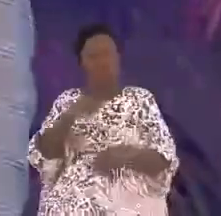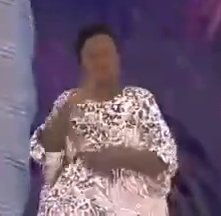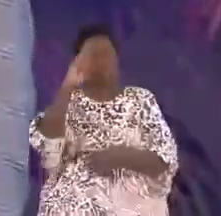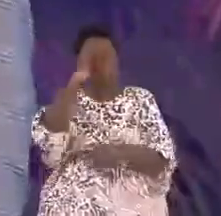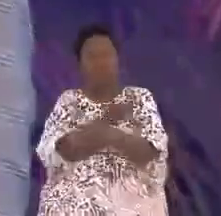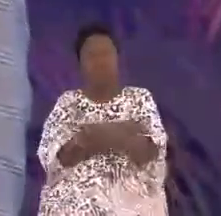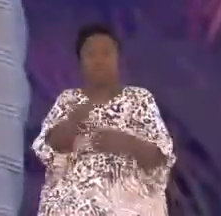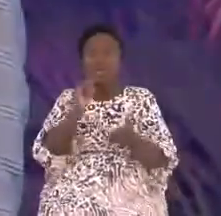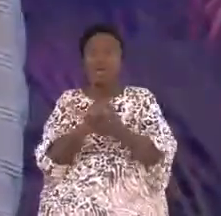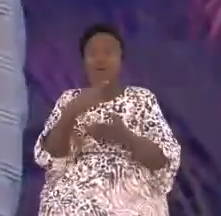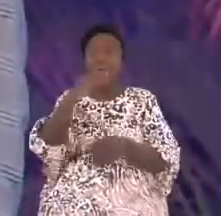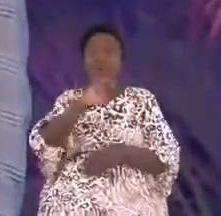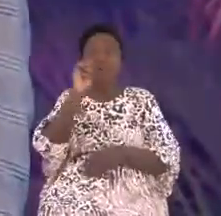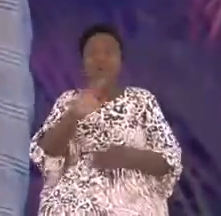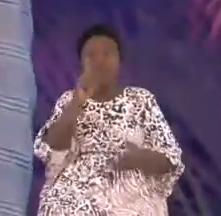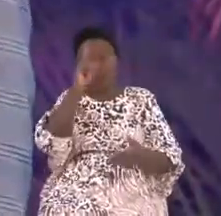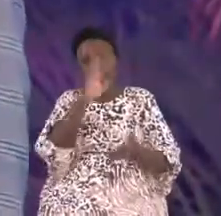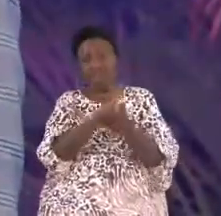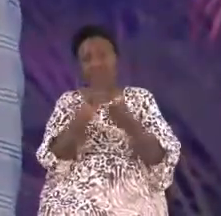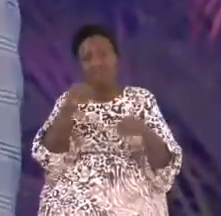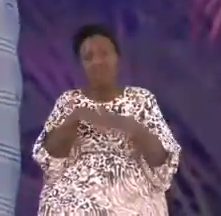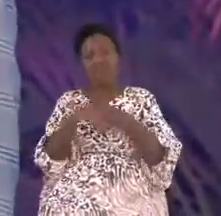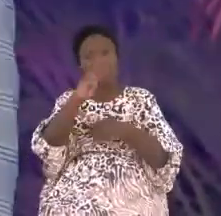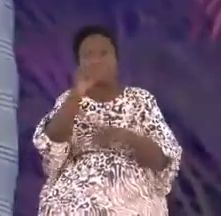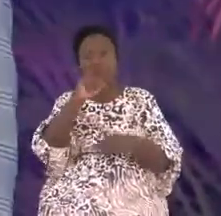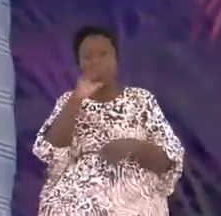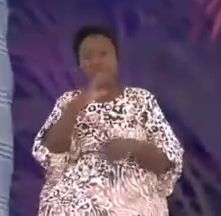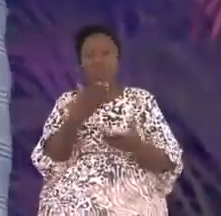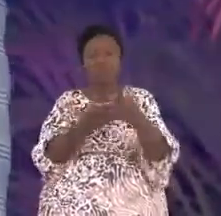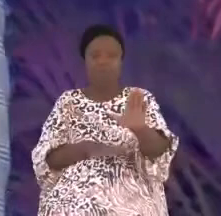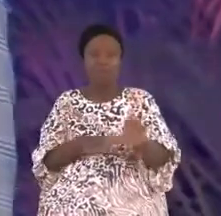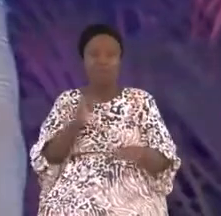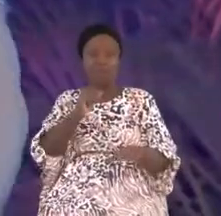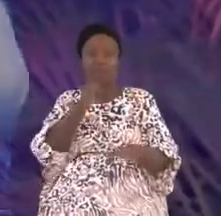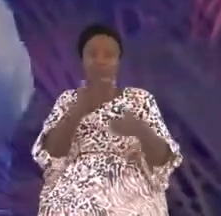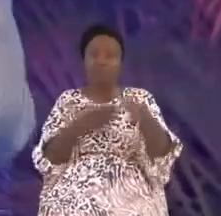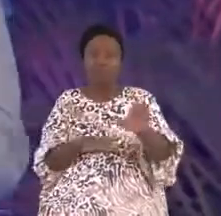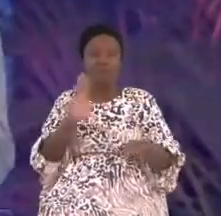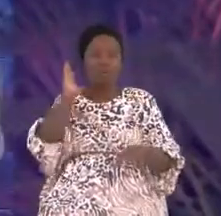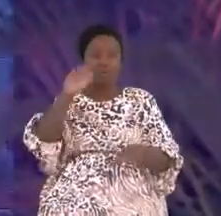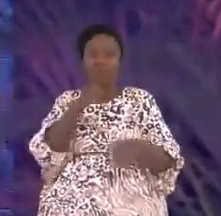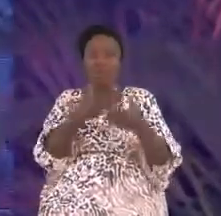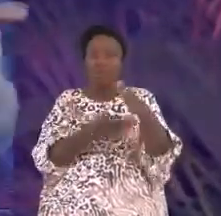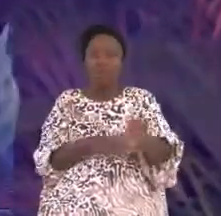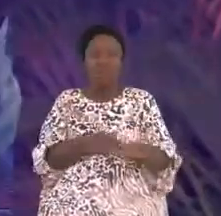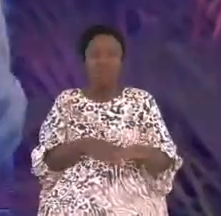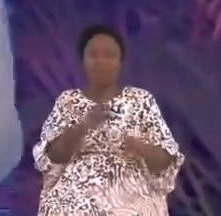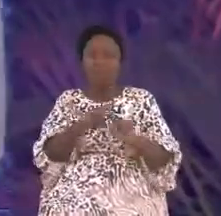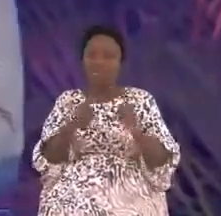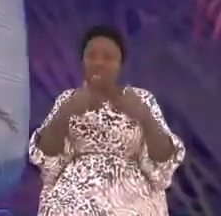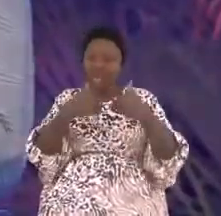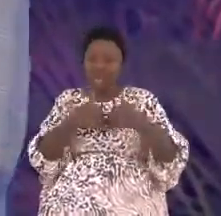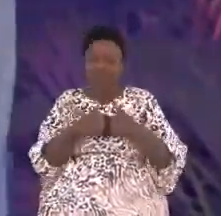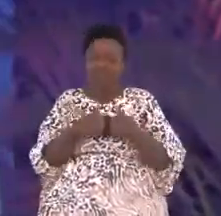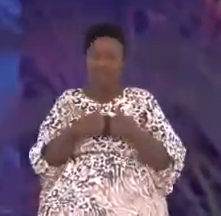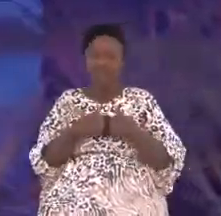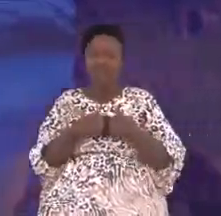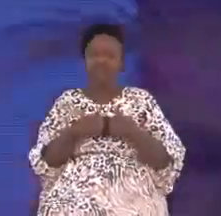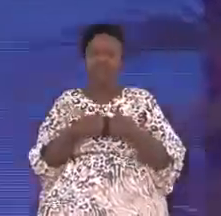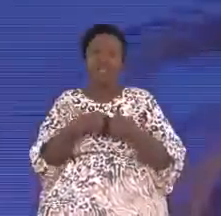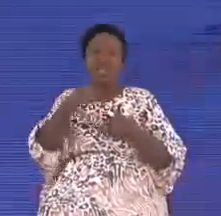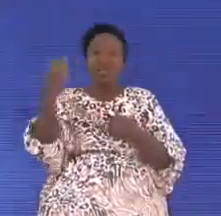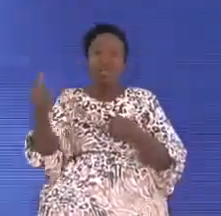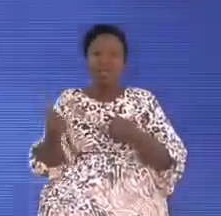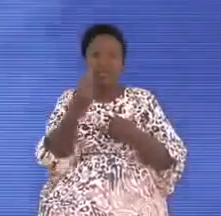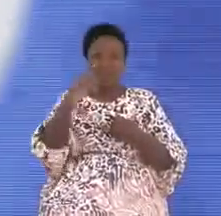believes in him will not perish will not perish will not perish but however everlasting